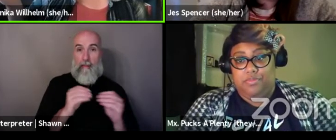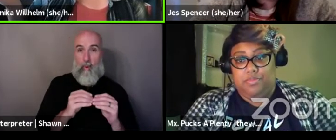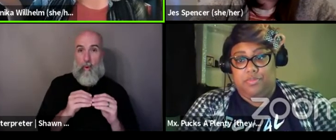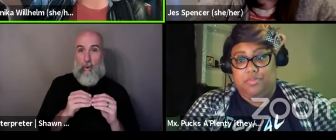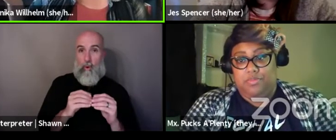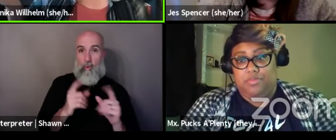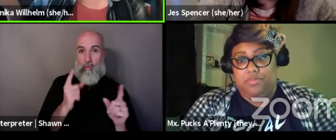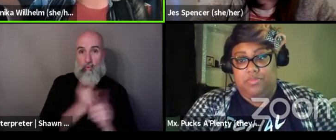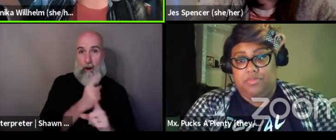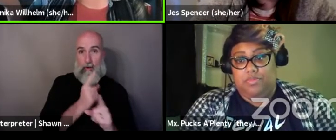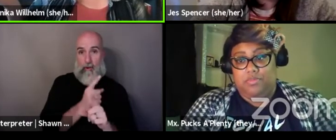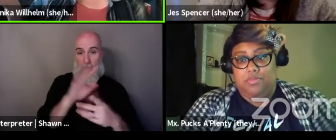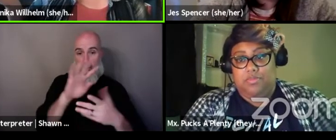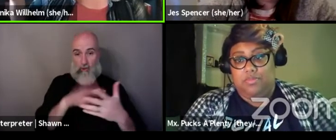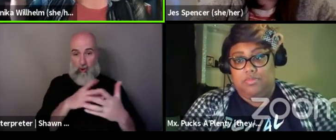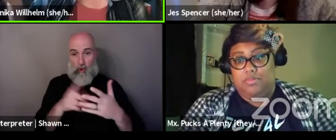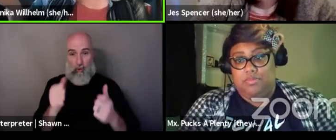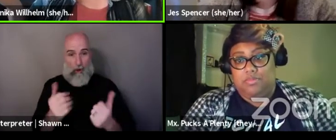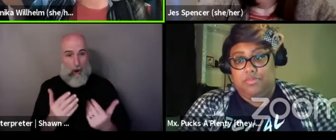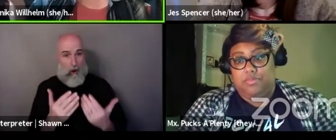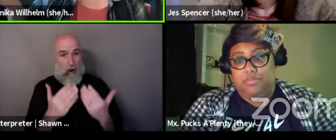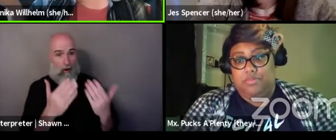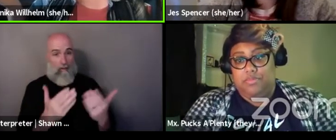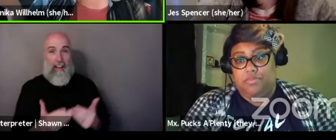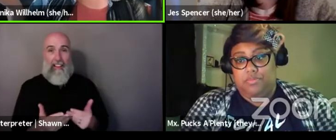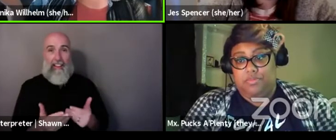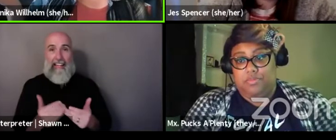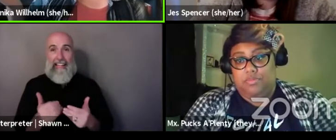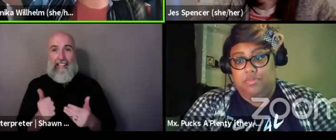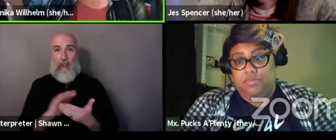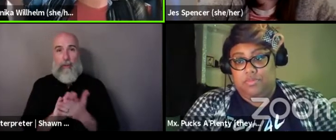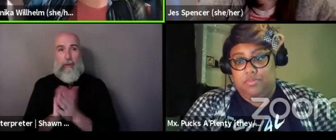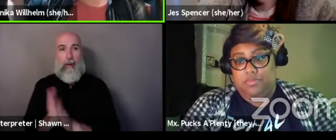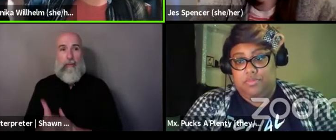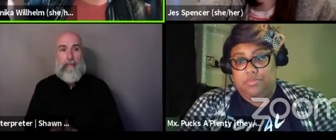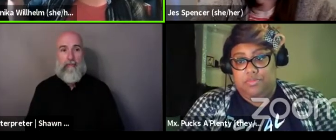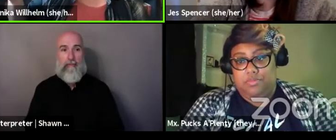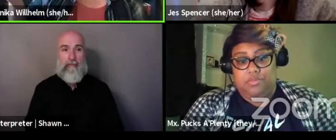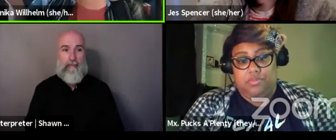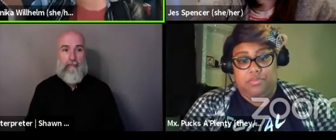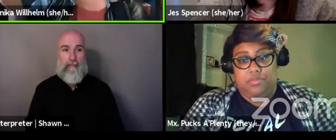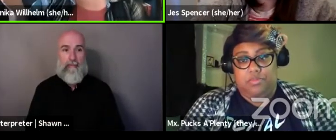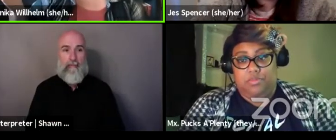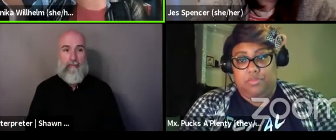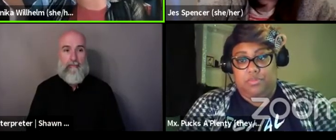a schedule you can offer for people, the easier it gets. So,